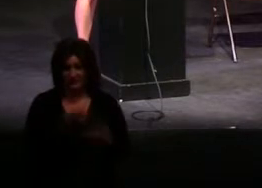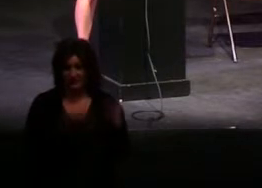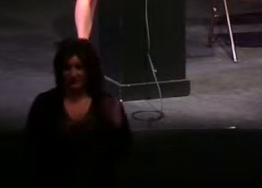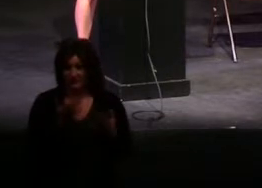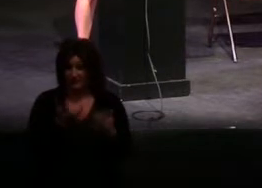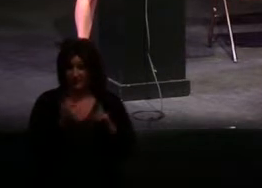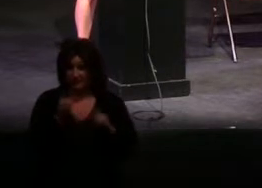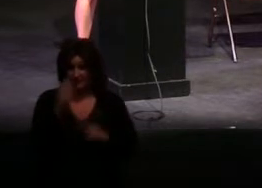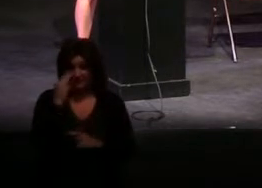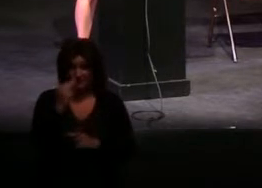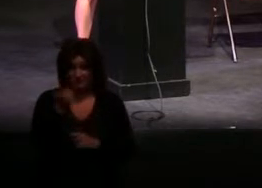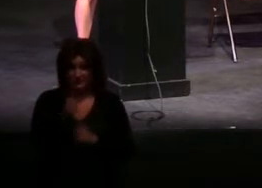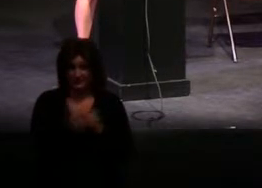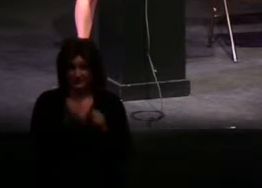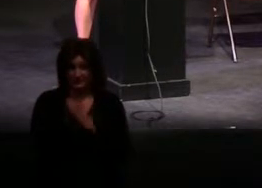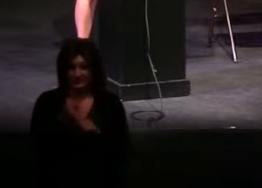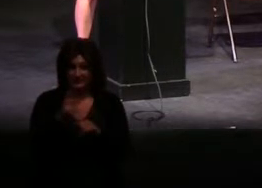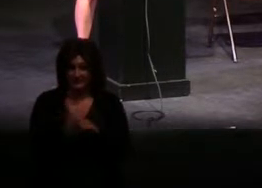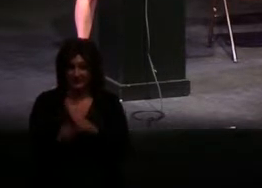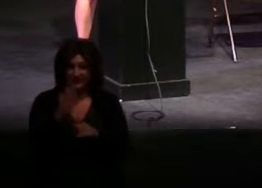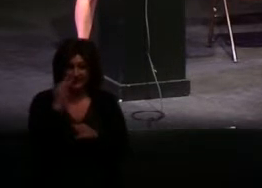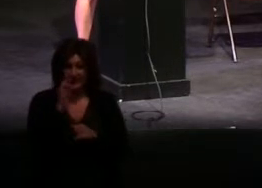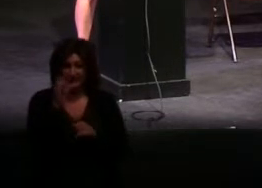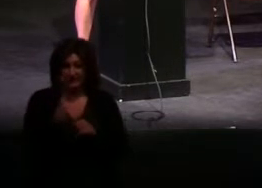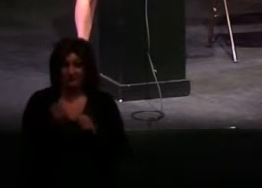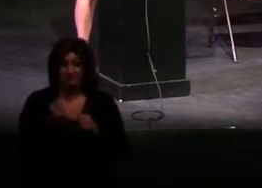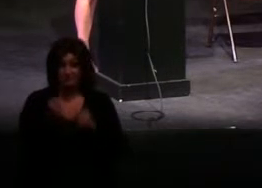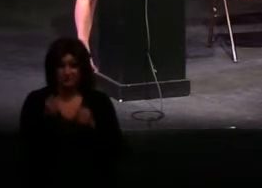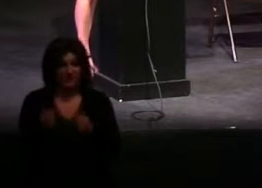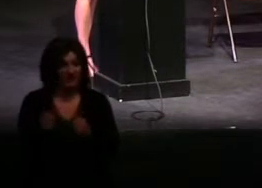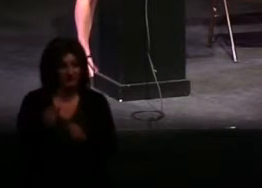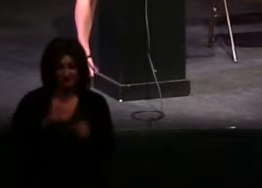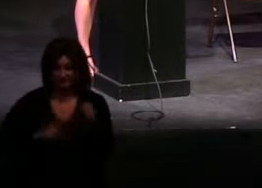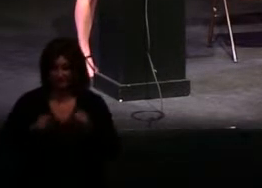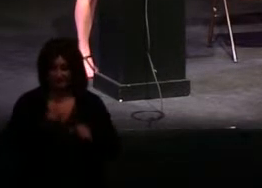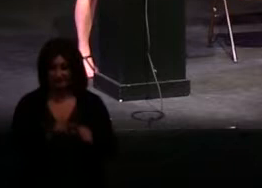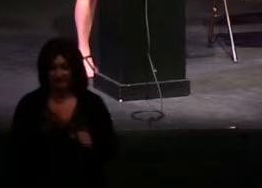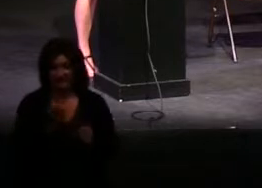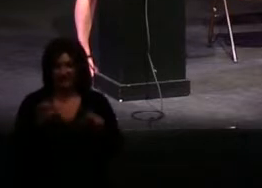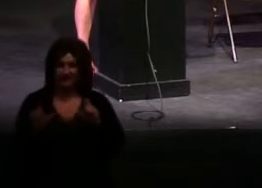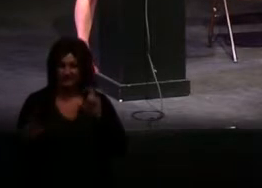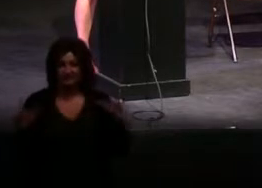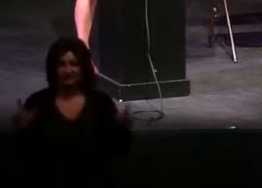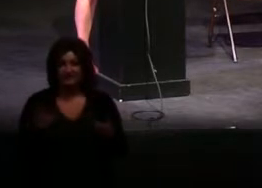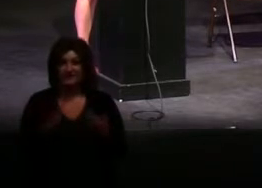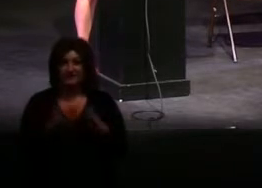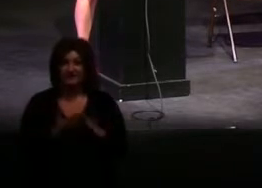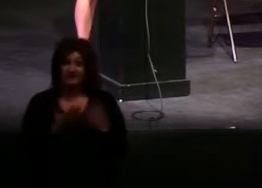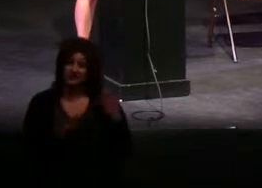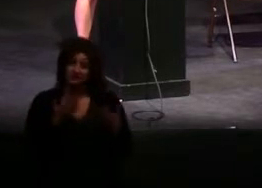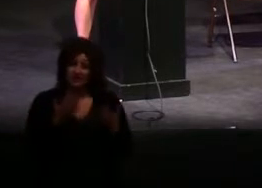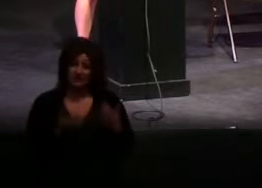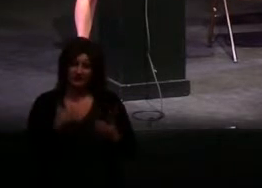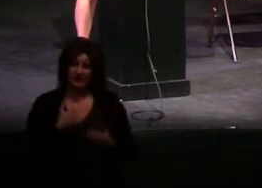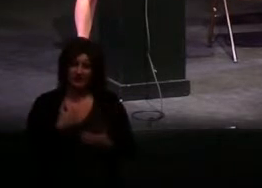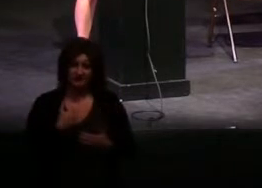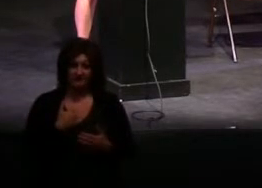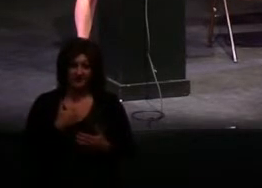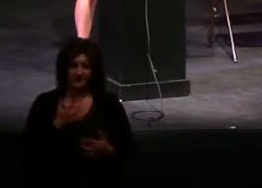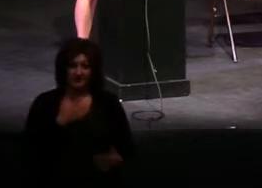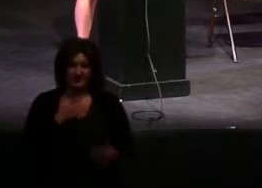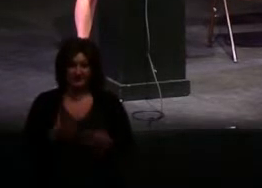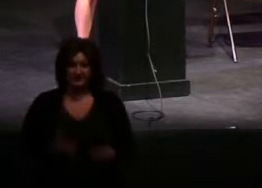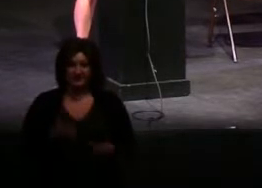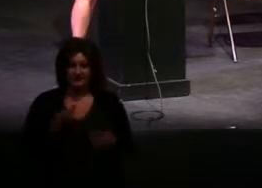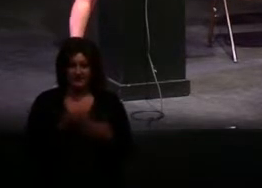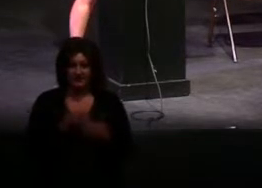Moscow 10 years ago and stayed because I don't have to drive everywhere like I would in a big city. Maybe it's because I've been charmed from living near the